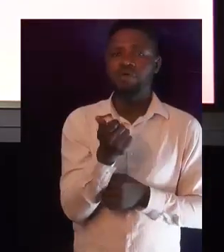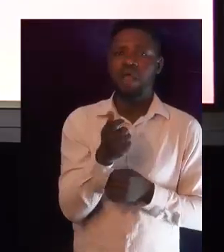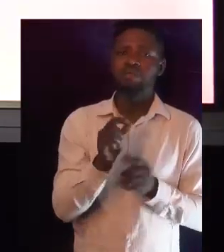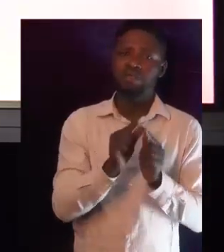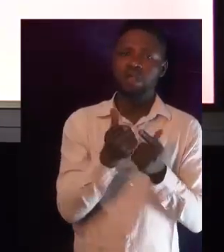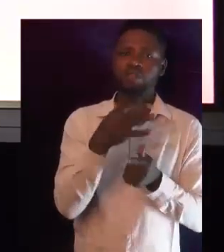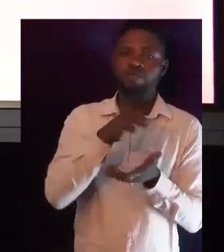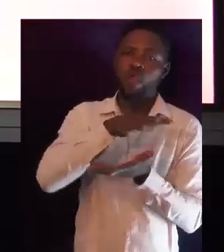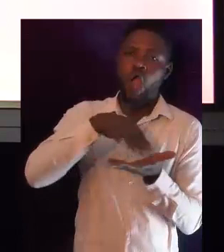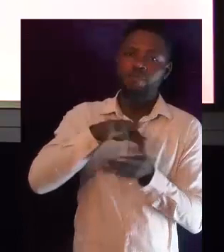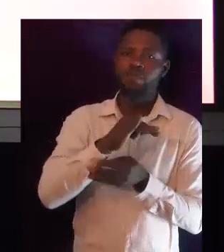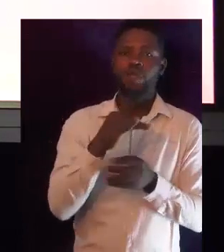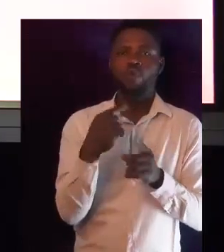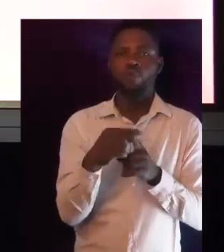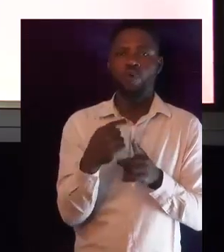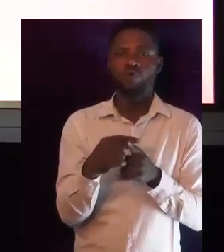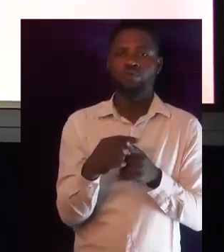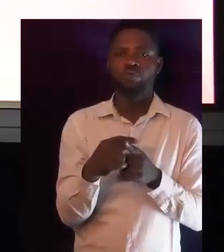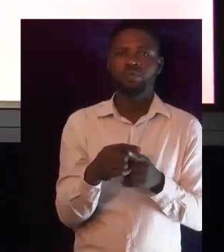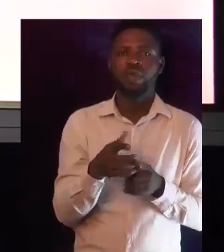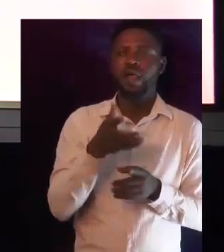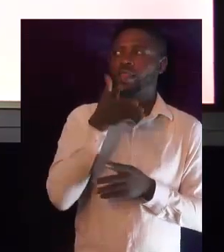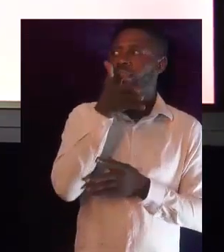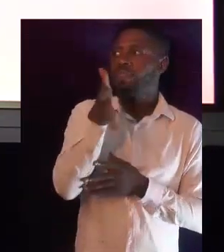Another set of confusing words. There,